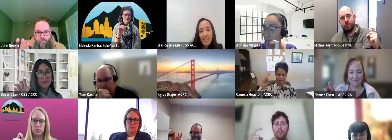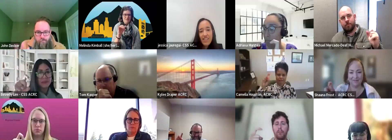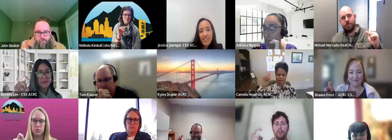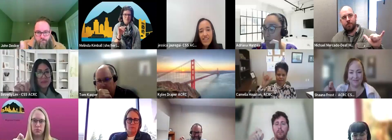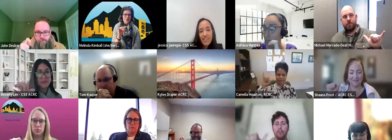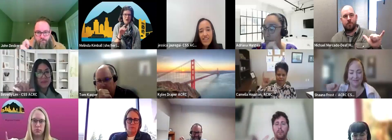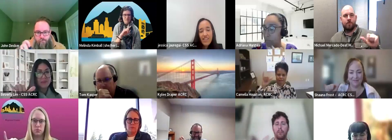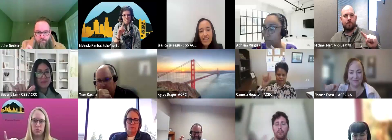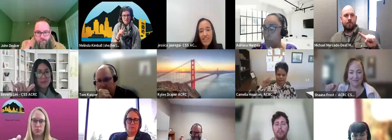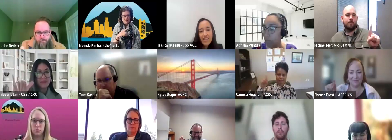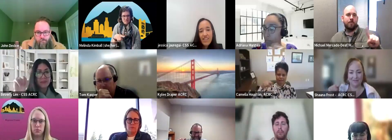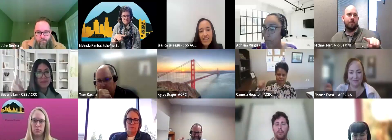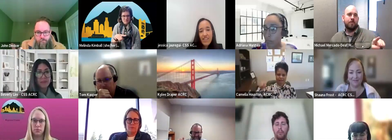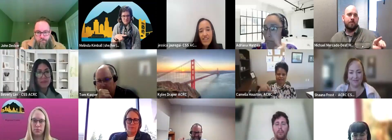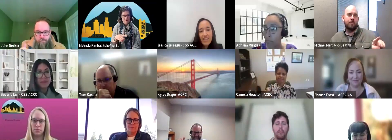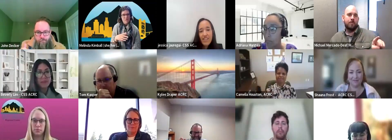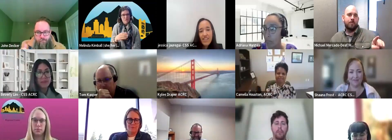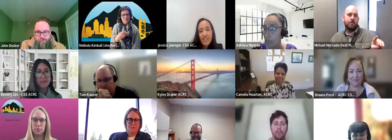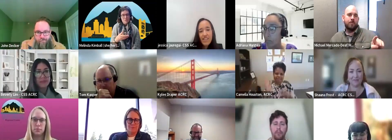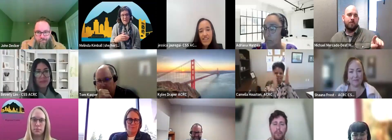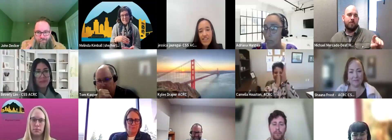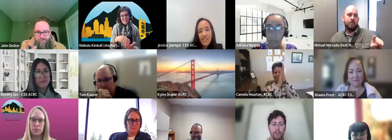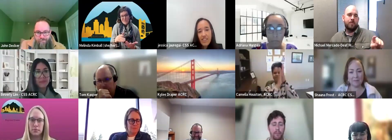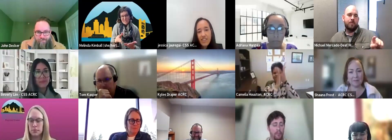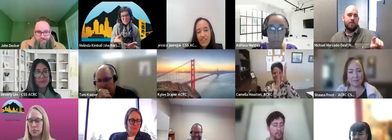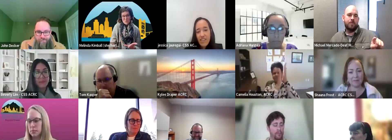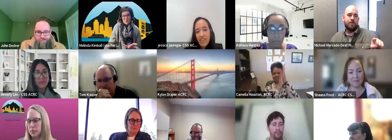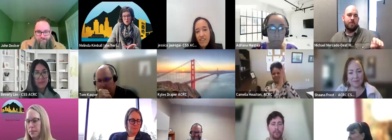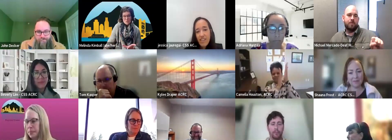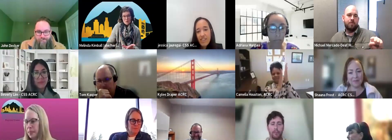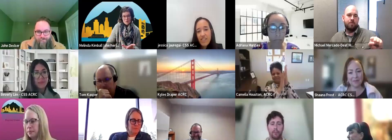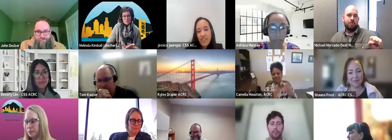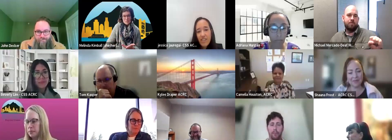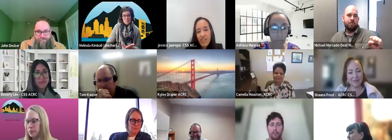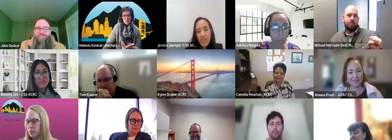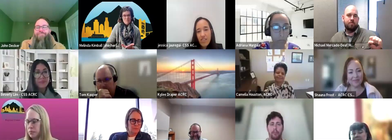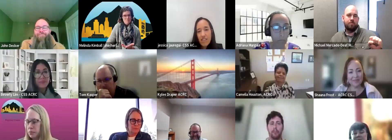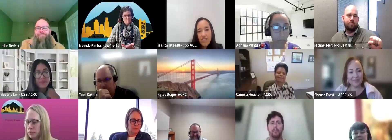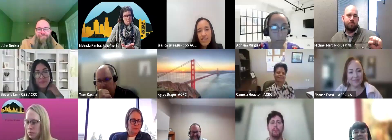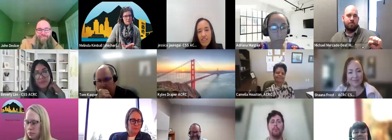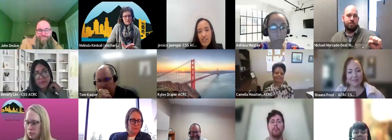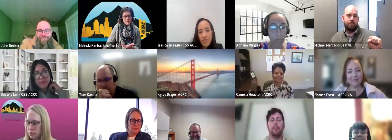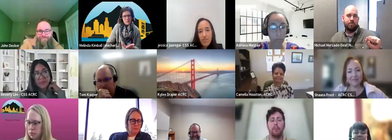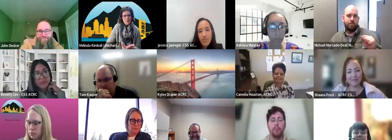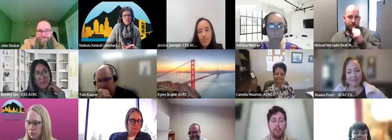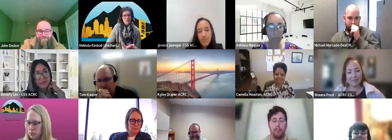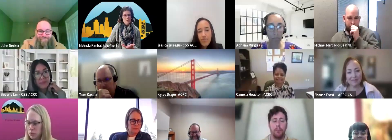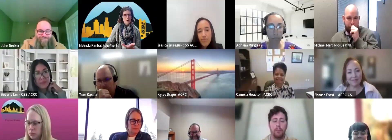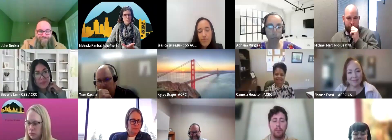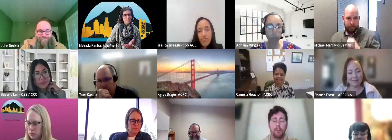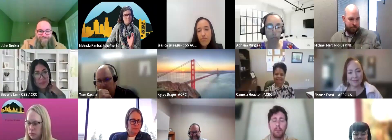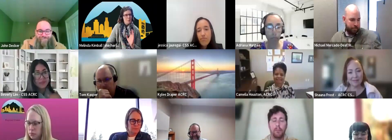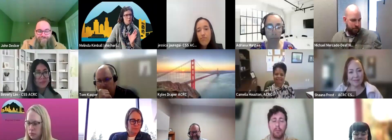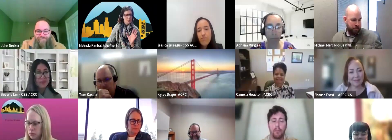X, Y, and Z. So I sent you guys a bunch of notes about this, but basically it boils down